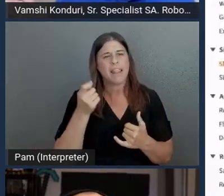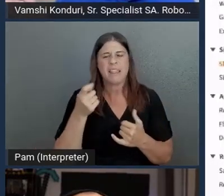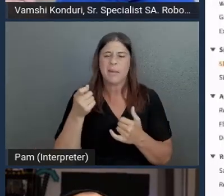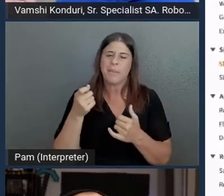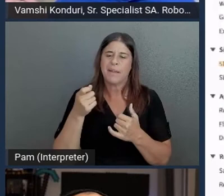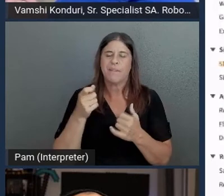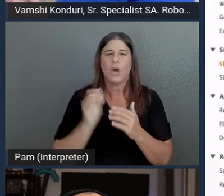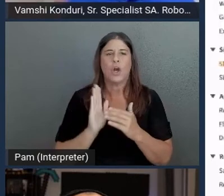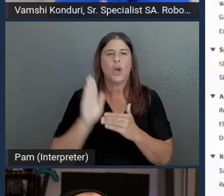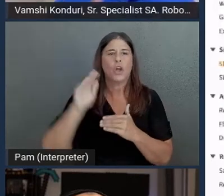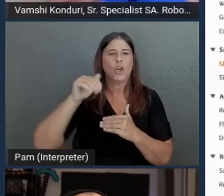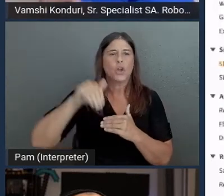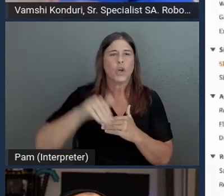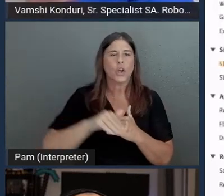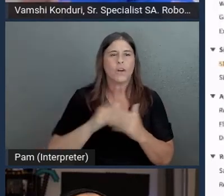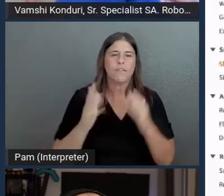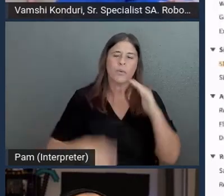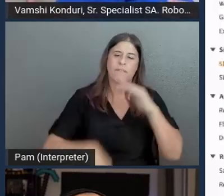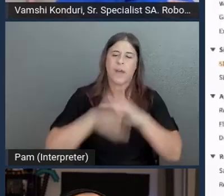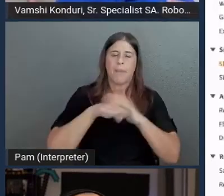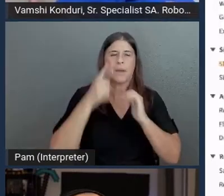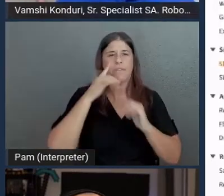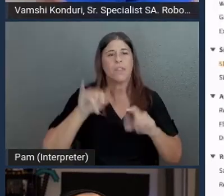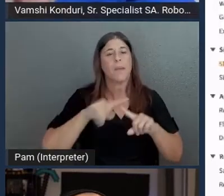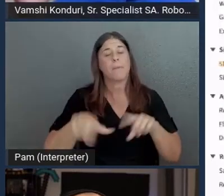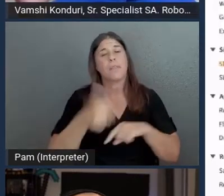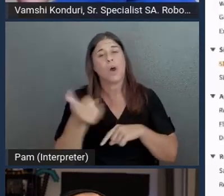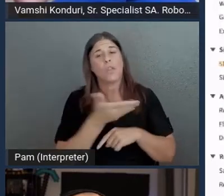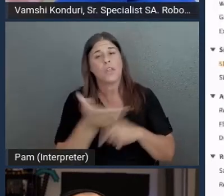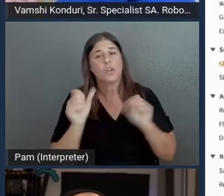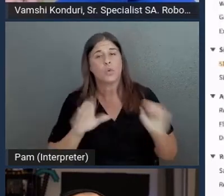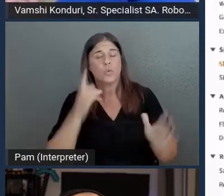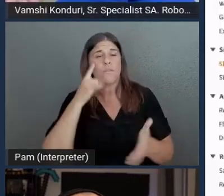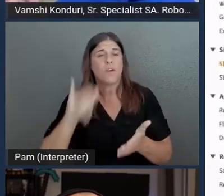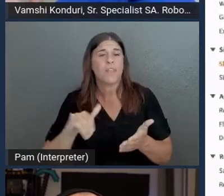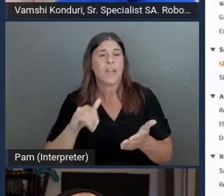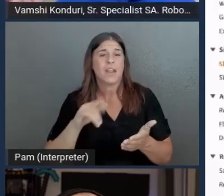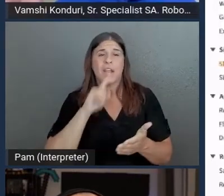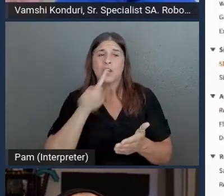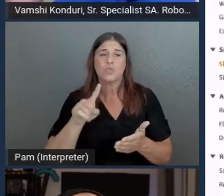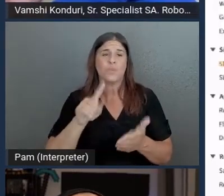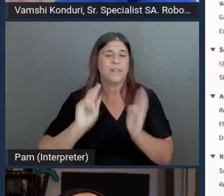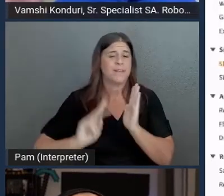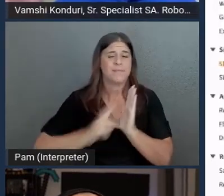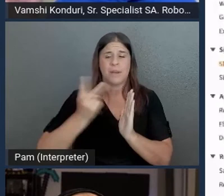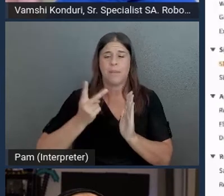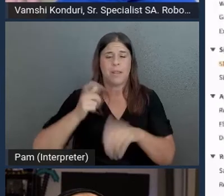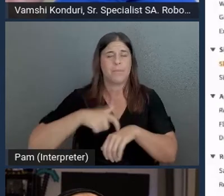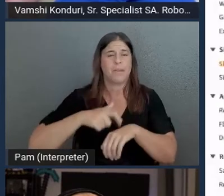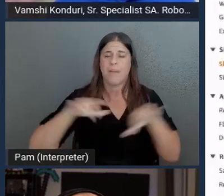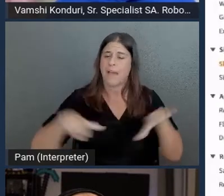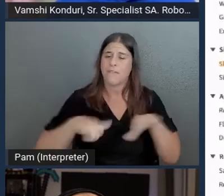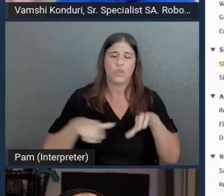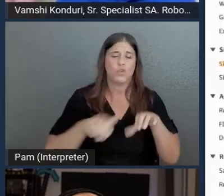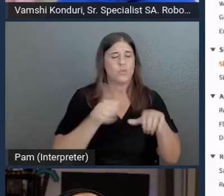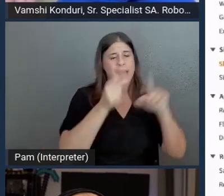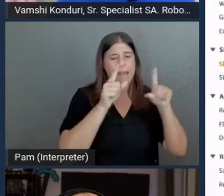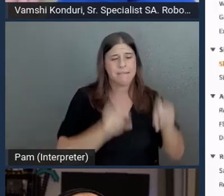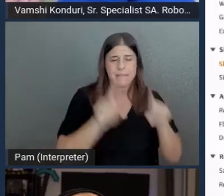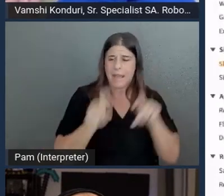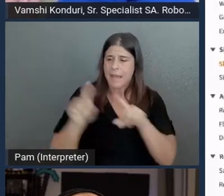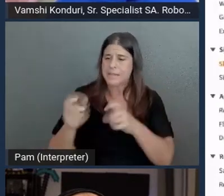to optimize for. Or the other thing that you optimize for is straight up developer time. I need to run 10 tests. I don't want them to